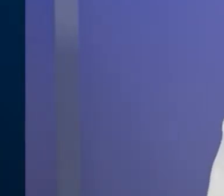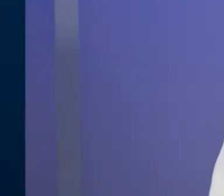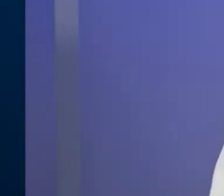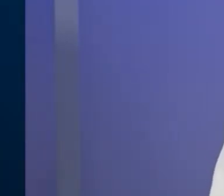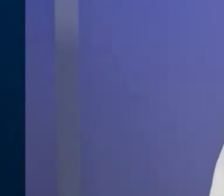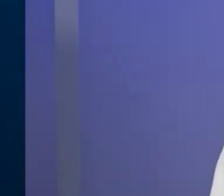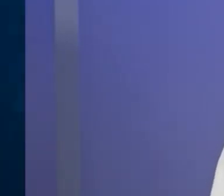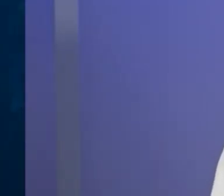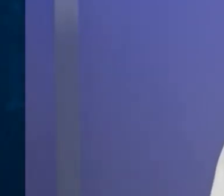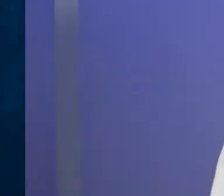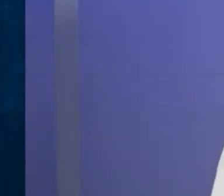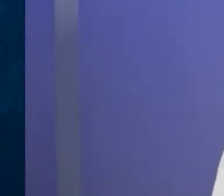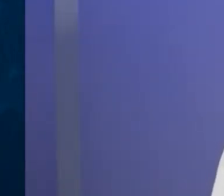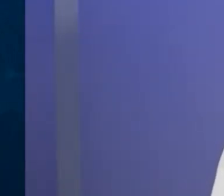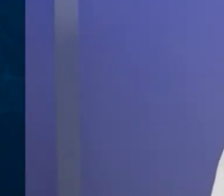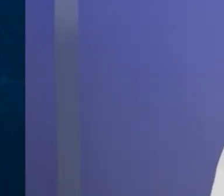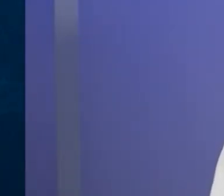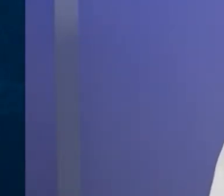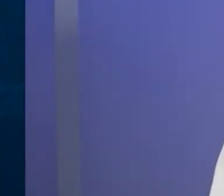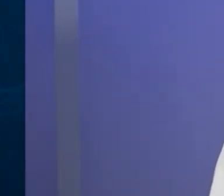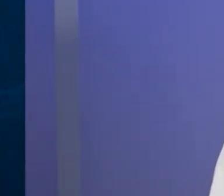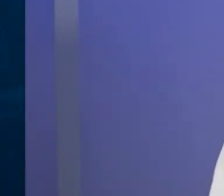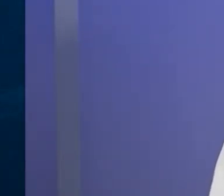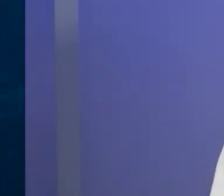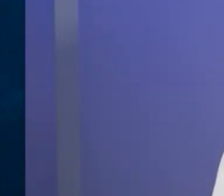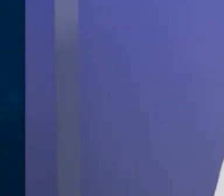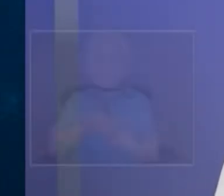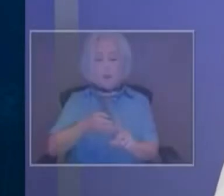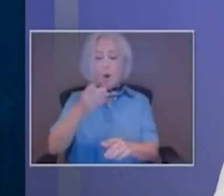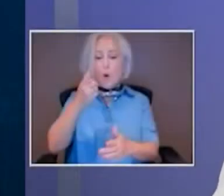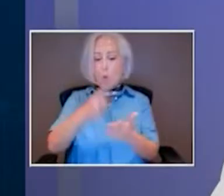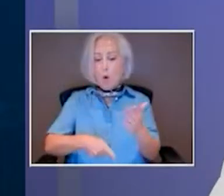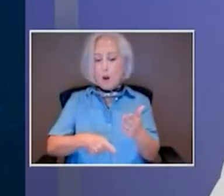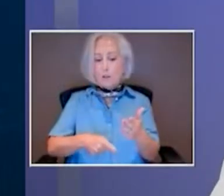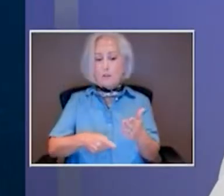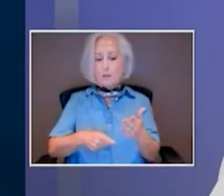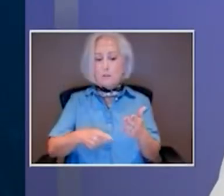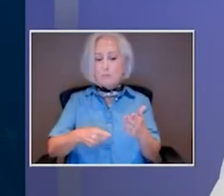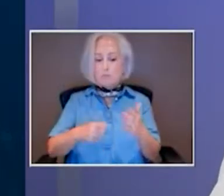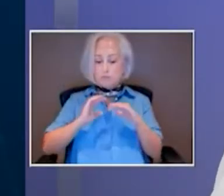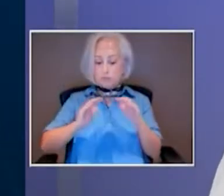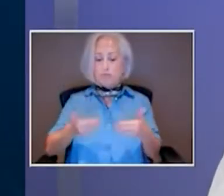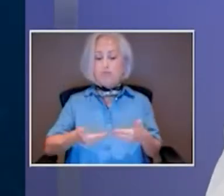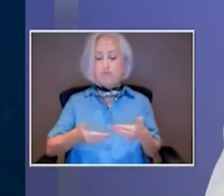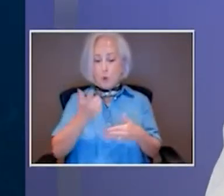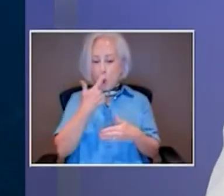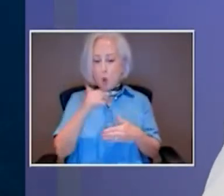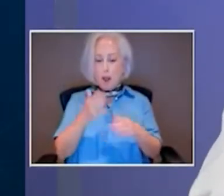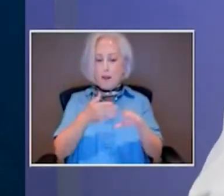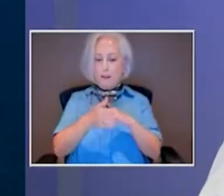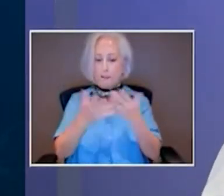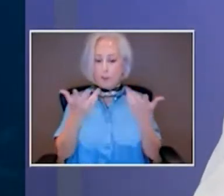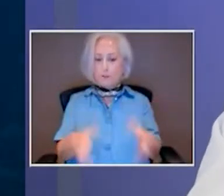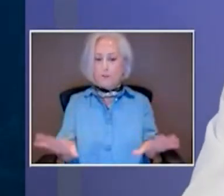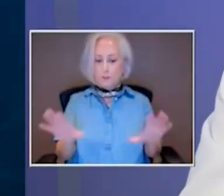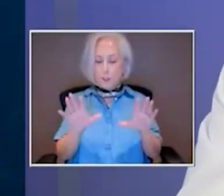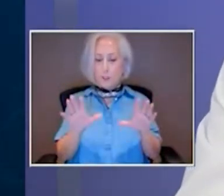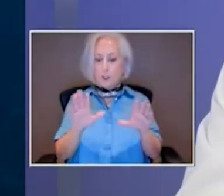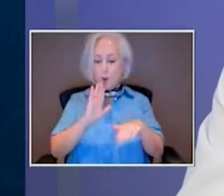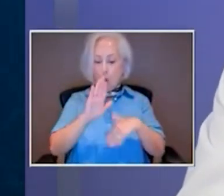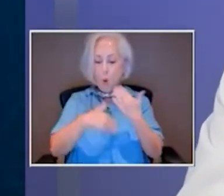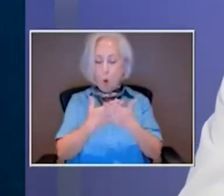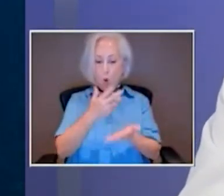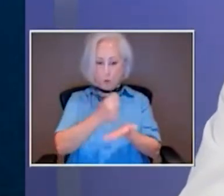aims for their reconstruction at the end of the day? And then together in terms of like talking, and coordinating with breast